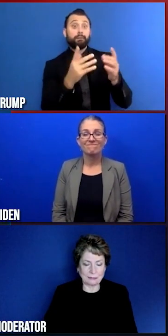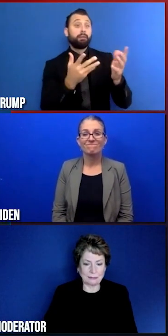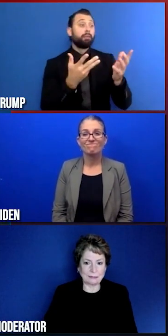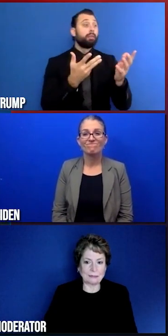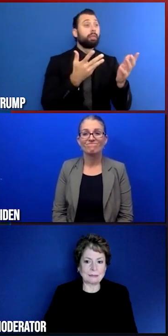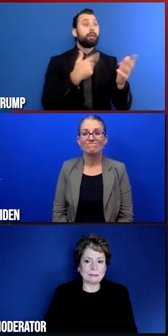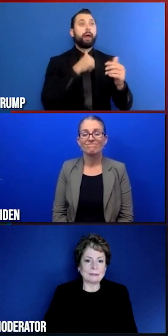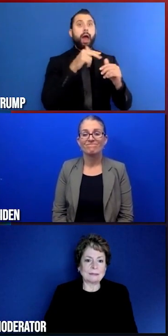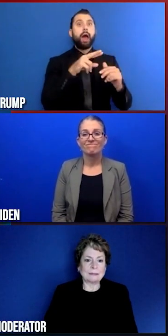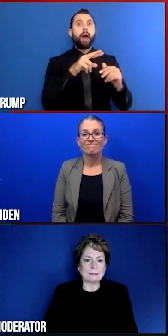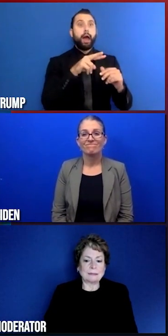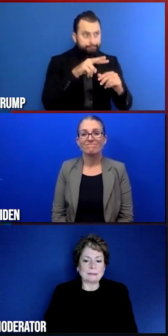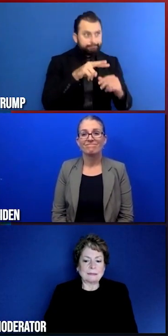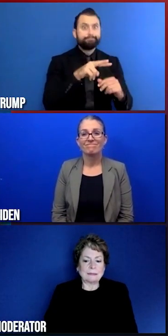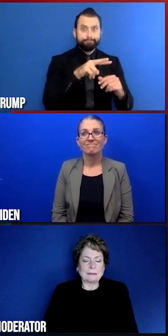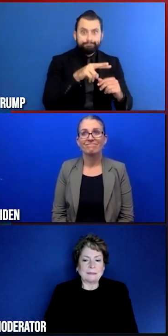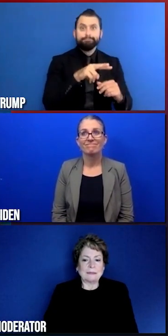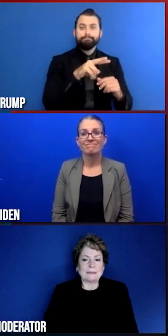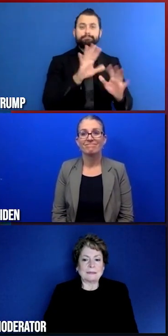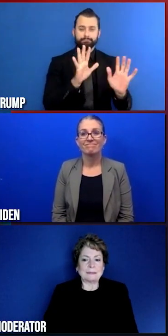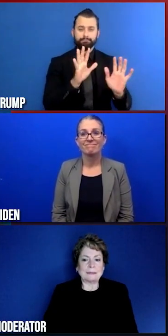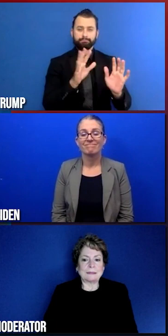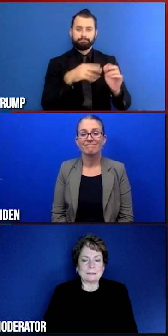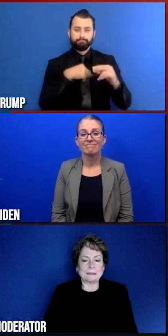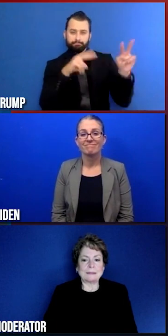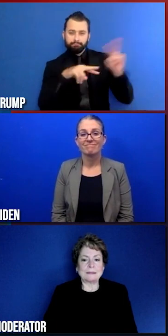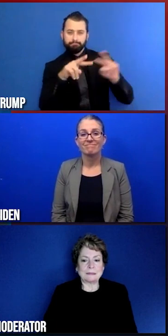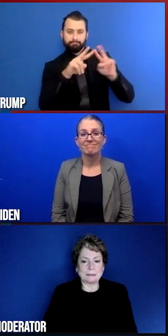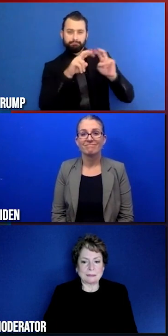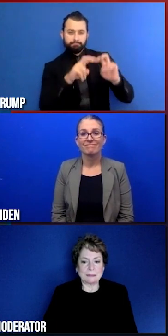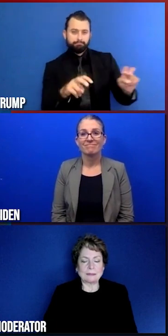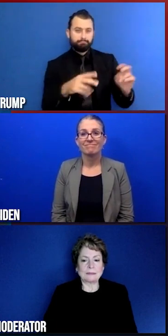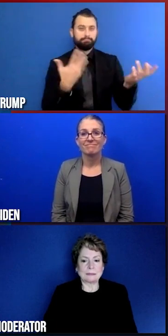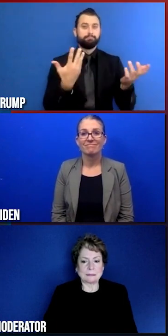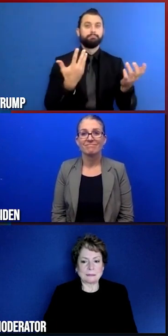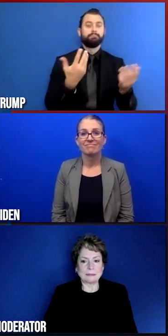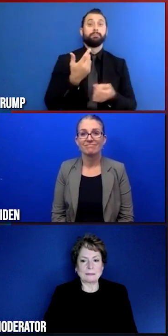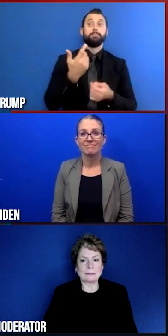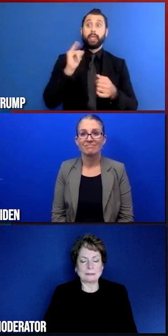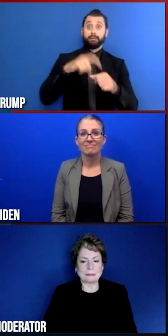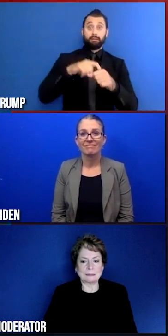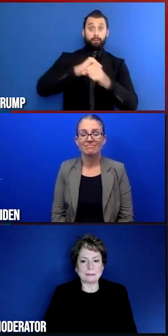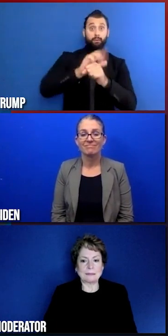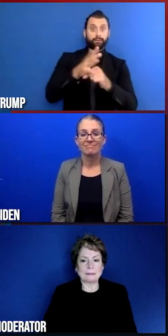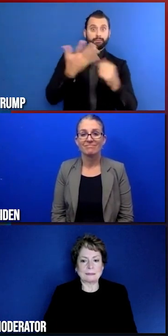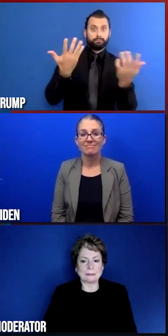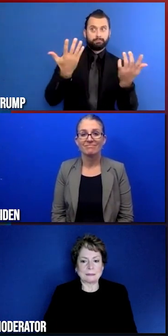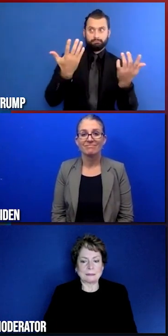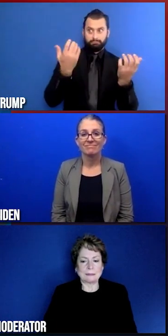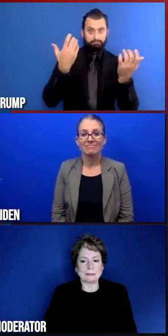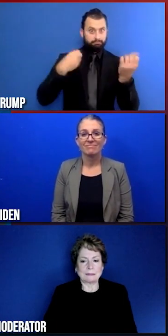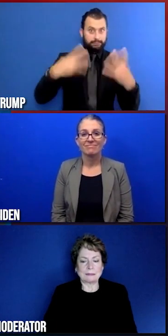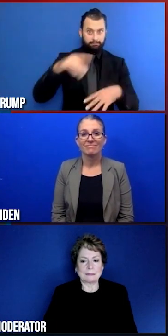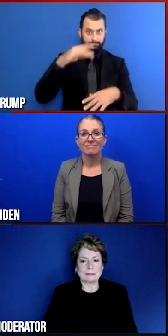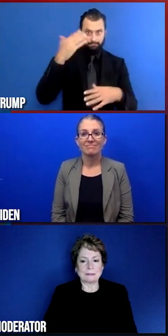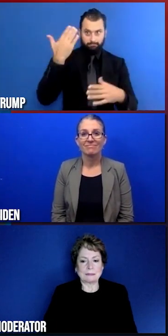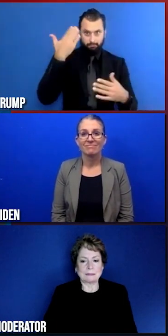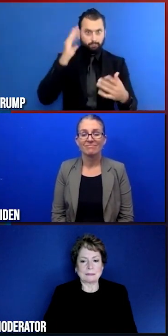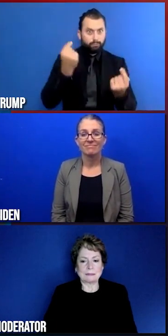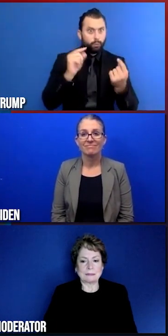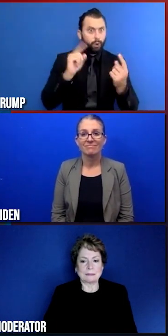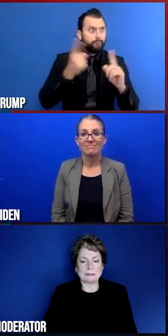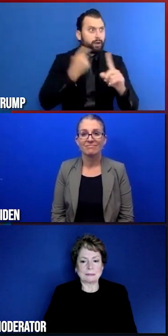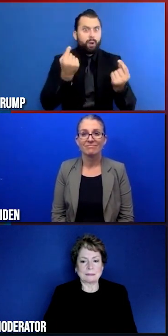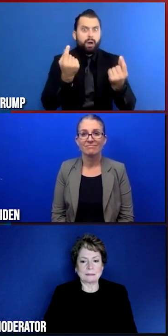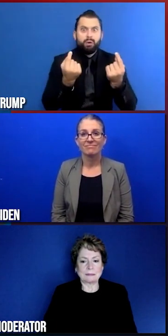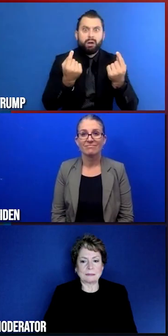nobody knew what this thing was. Nobody knew where it was coming from, what it was. We've learned a lot. But Anthony said, don't wear masks. Now he wants to wear